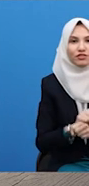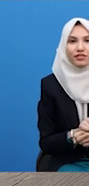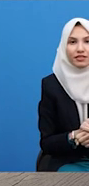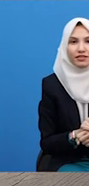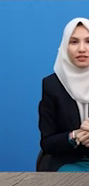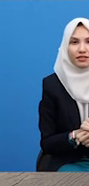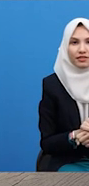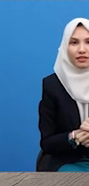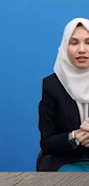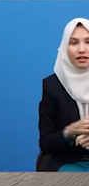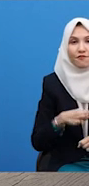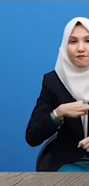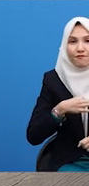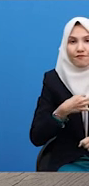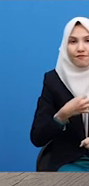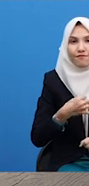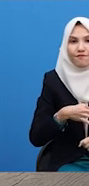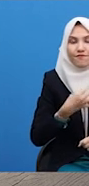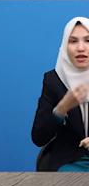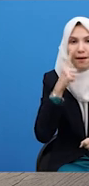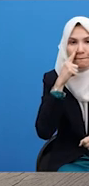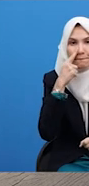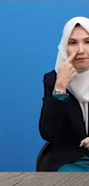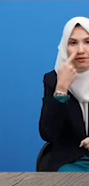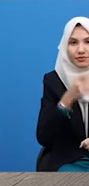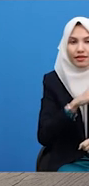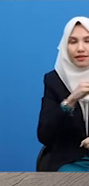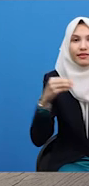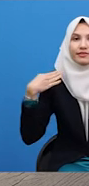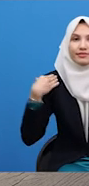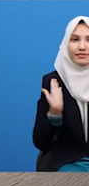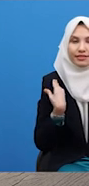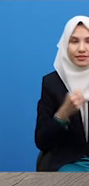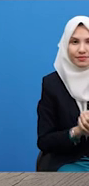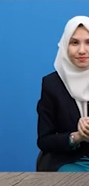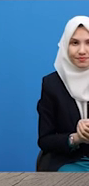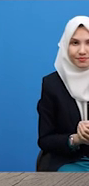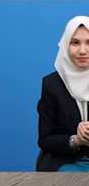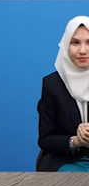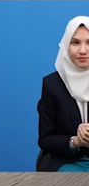for the journey. I'd prefer if we can reach the destination as soon as possible.